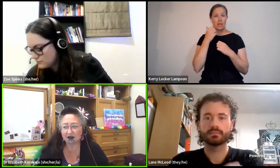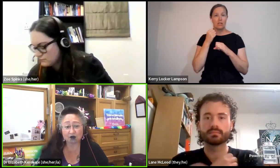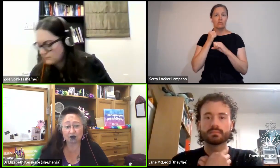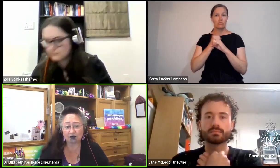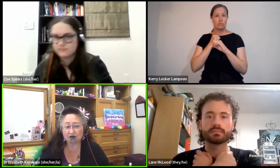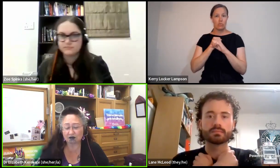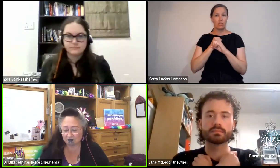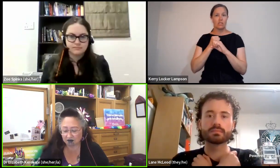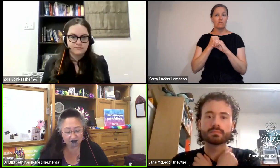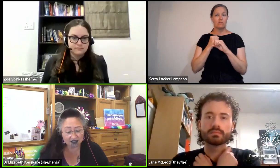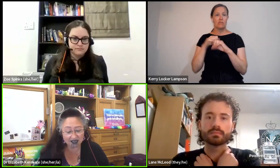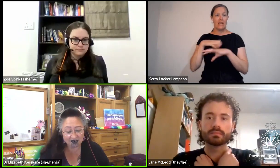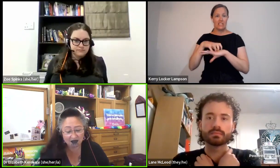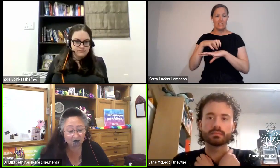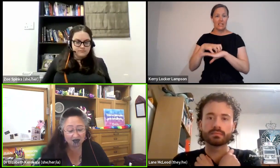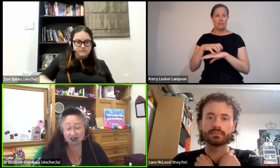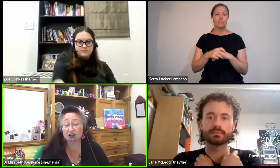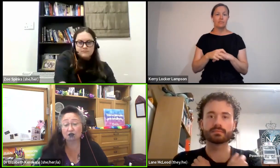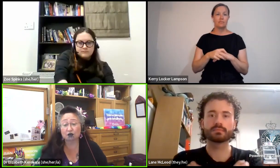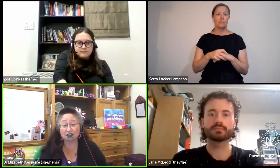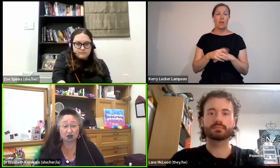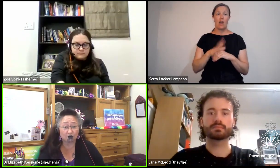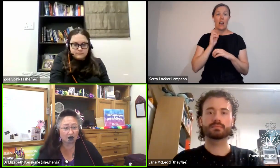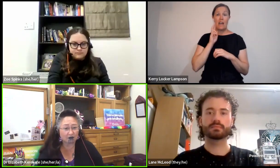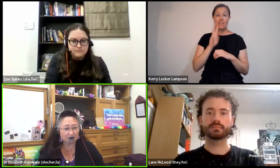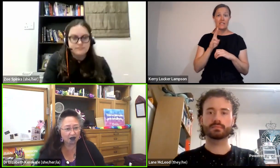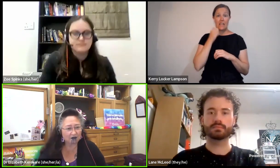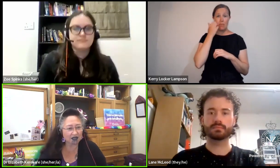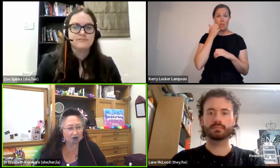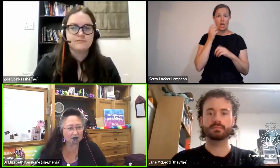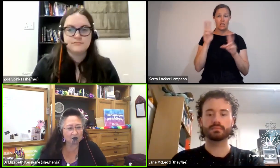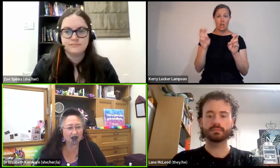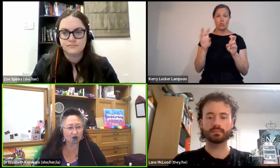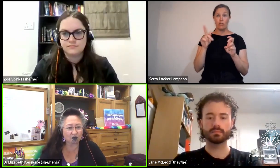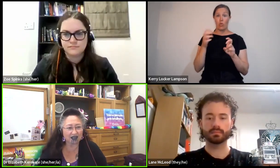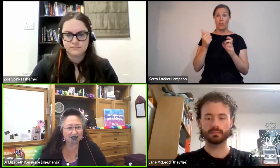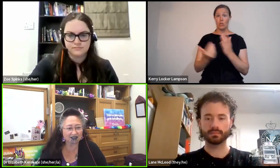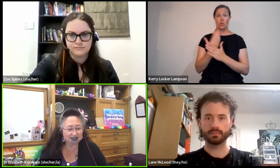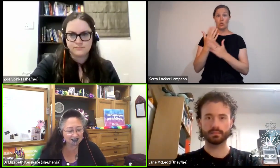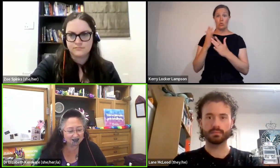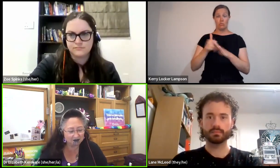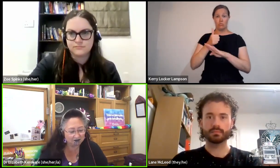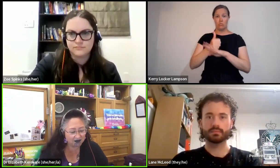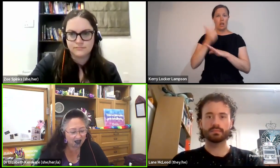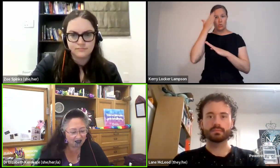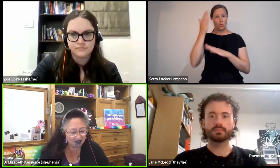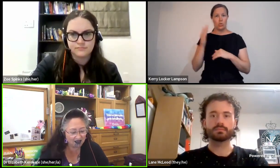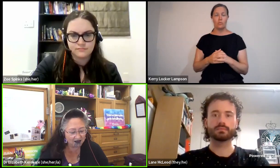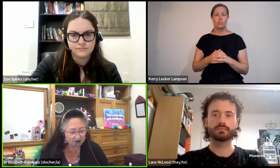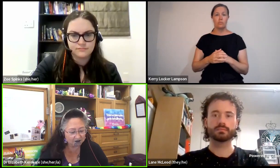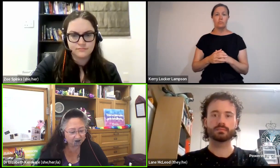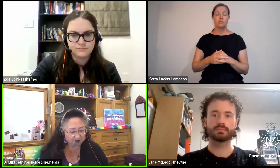And I don't know, I haven't seen a Māori title for this new one, but that may well already exist.